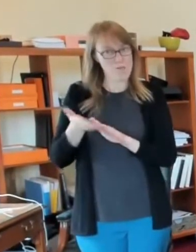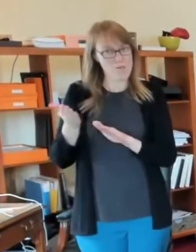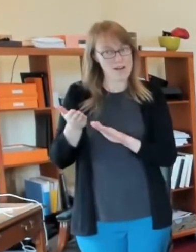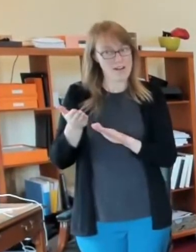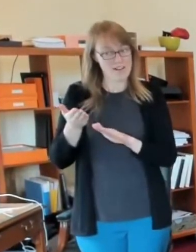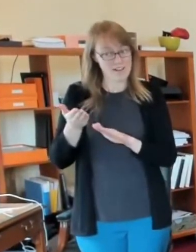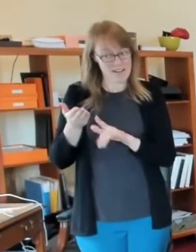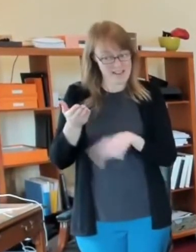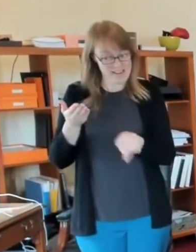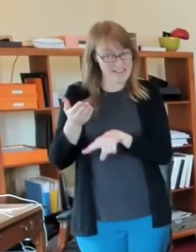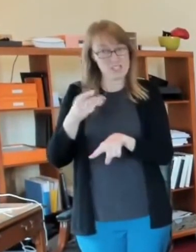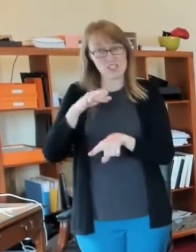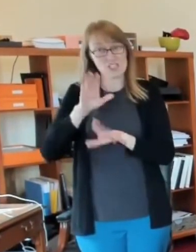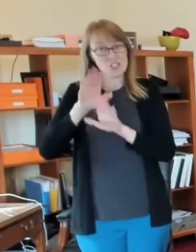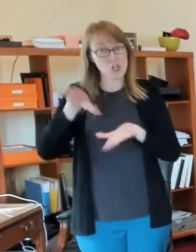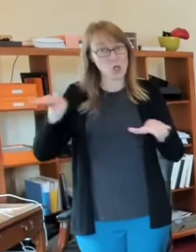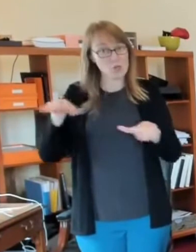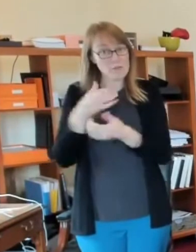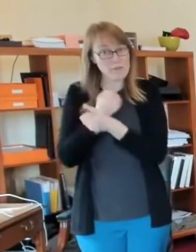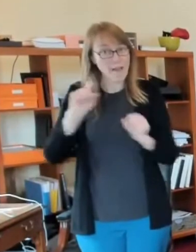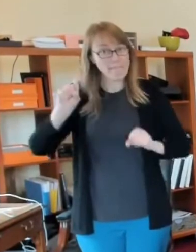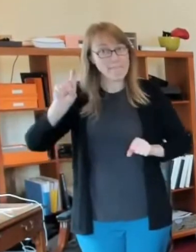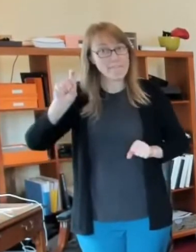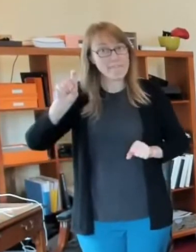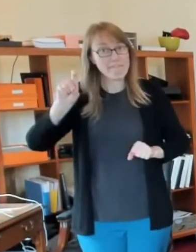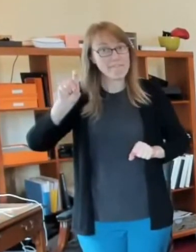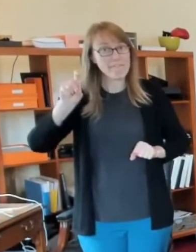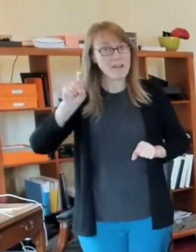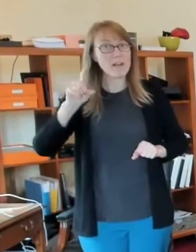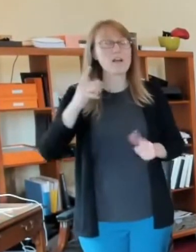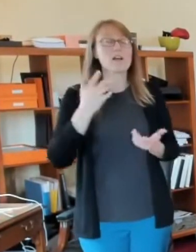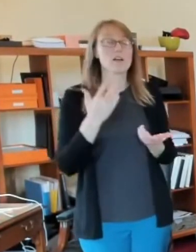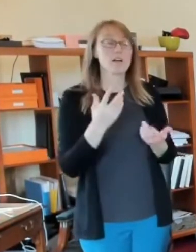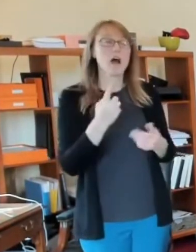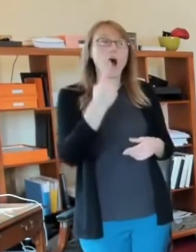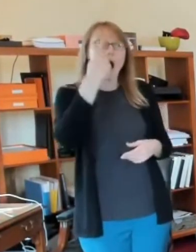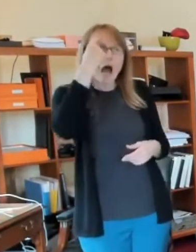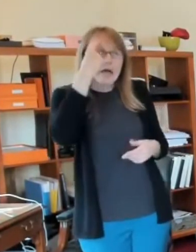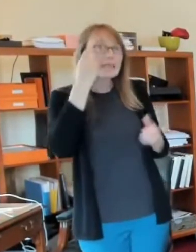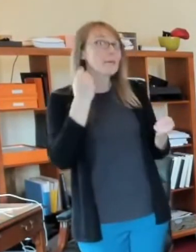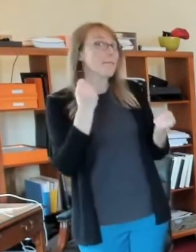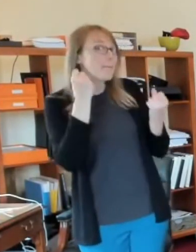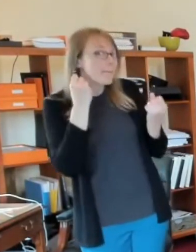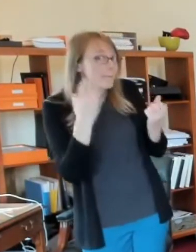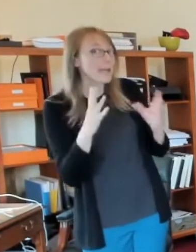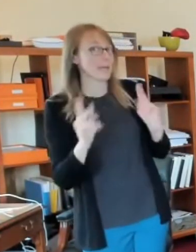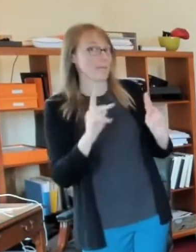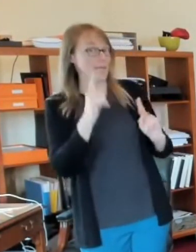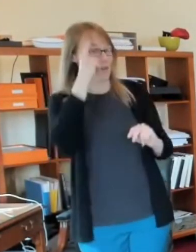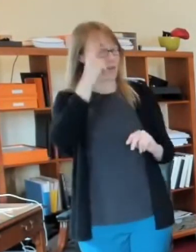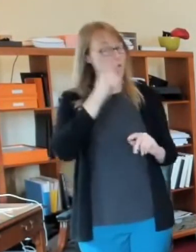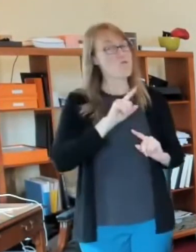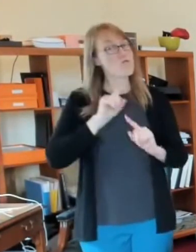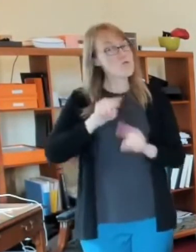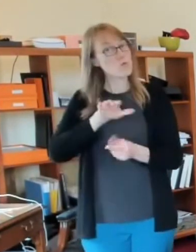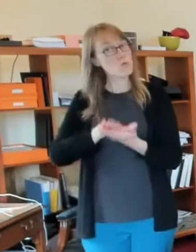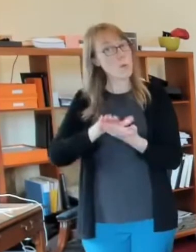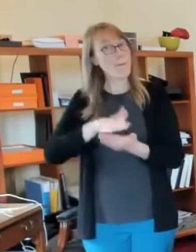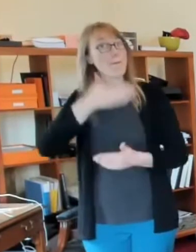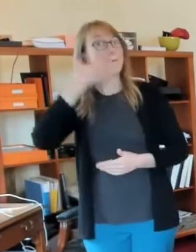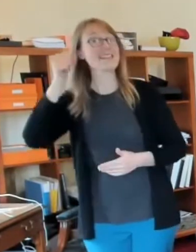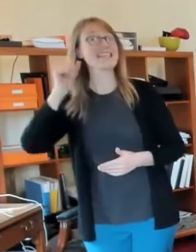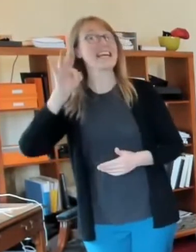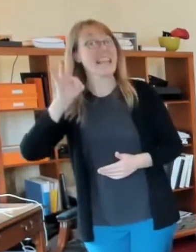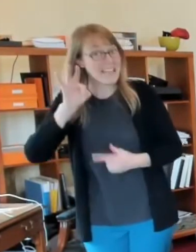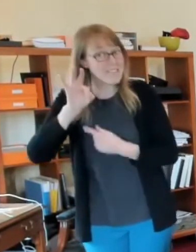people think that in-person classroom is preferable if it's healthy. Got to keep